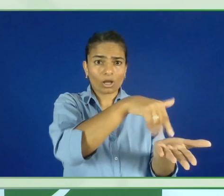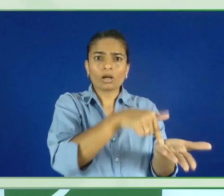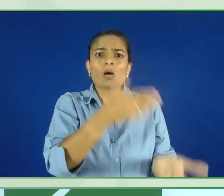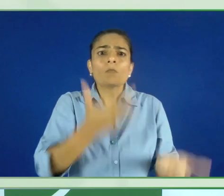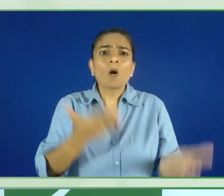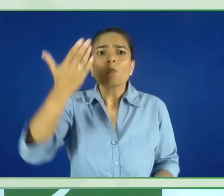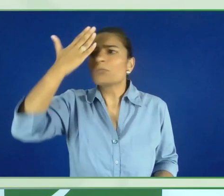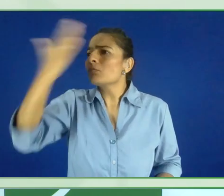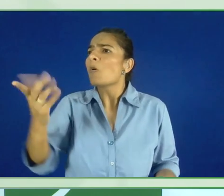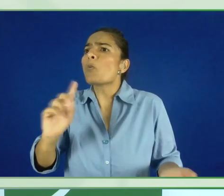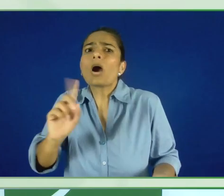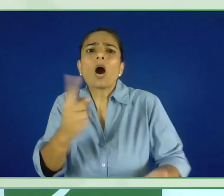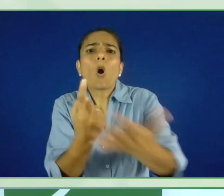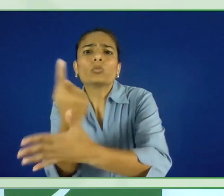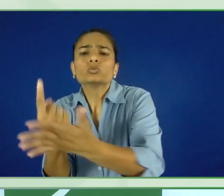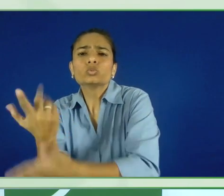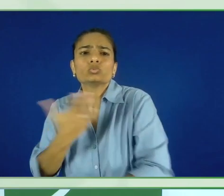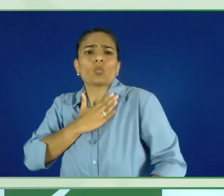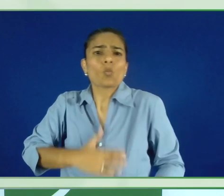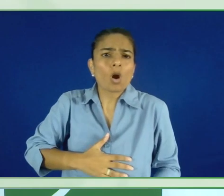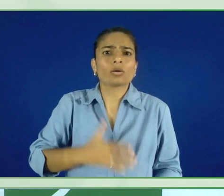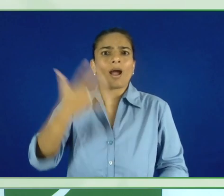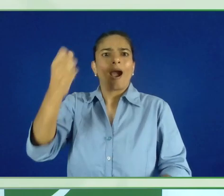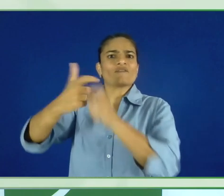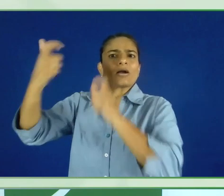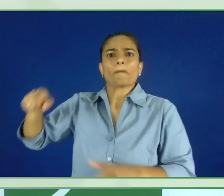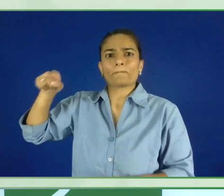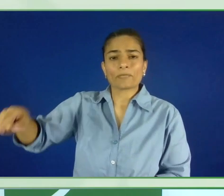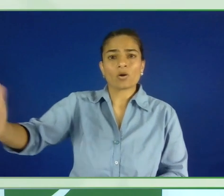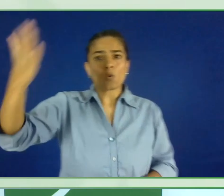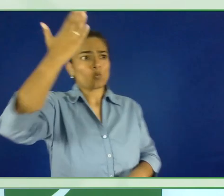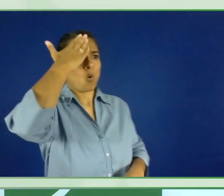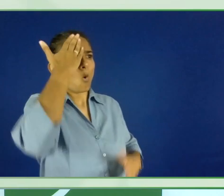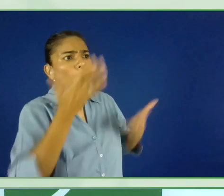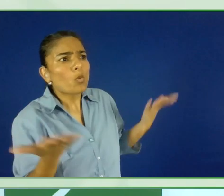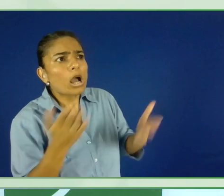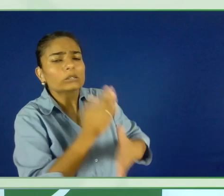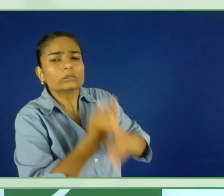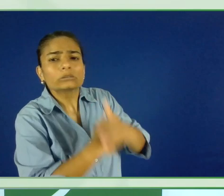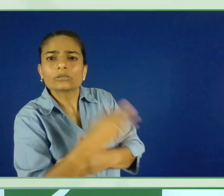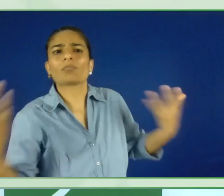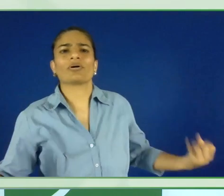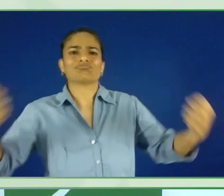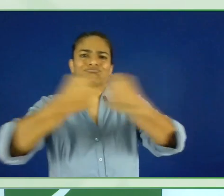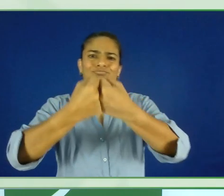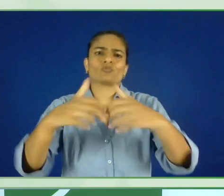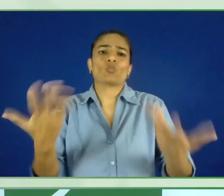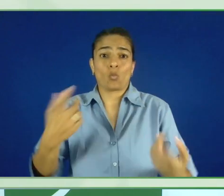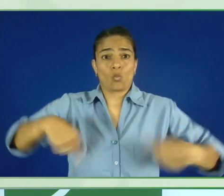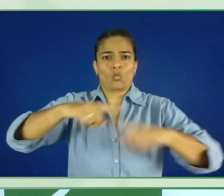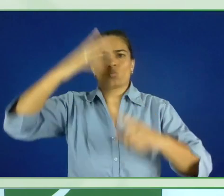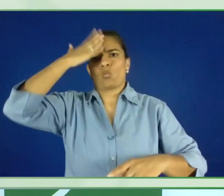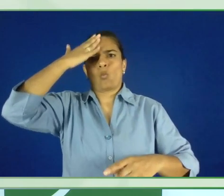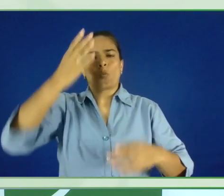something that we do believe that's important to create allies. And we also work on communication. It's